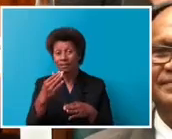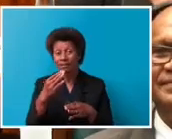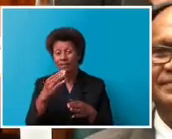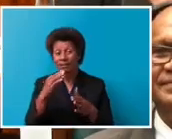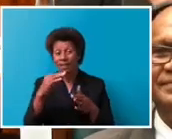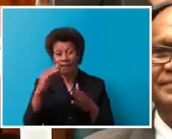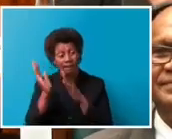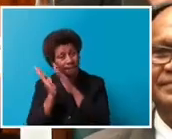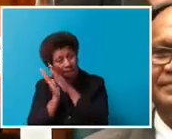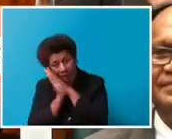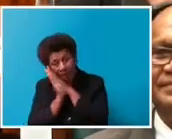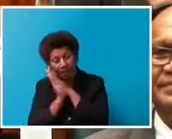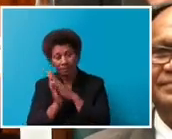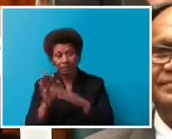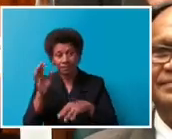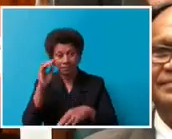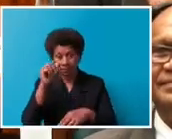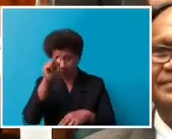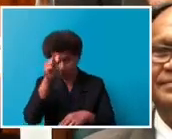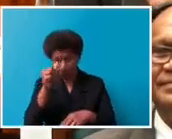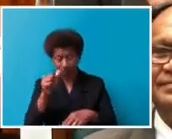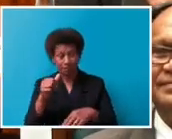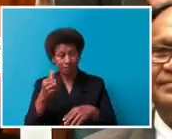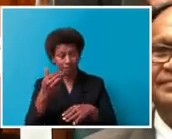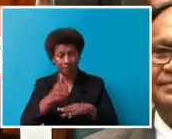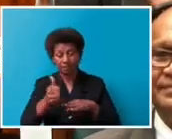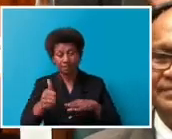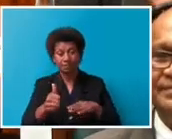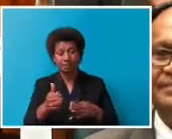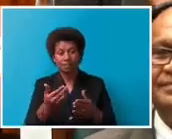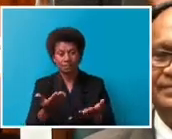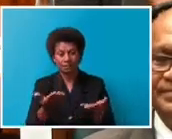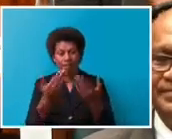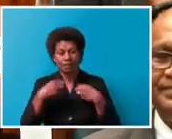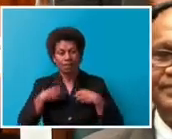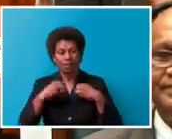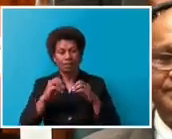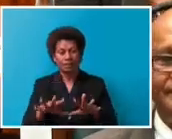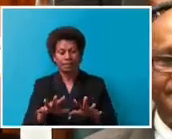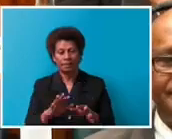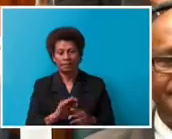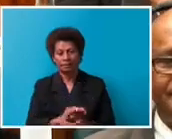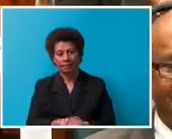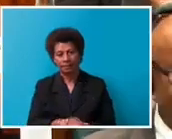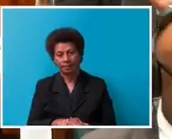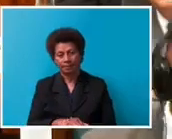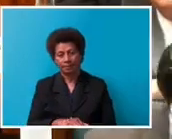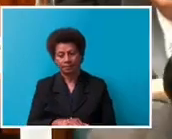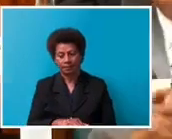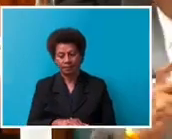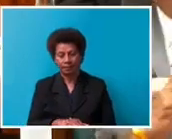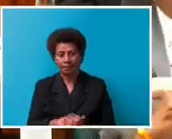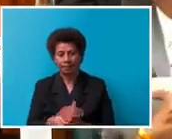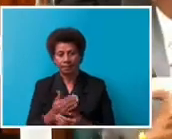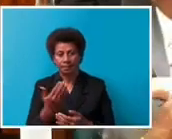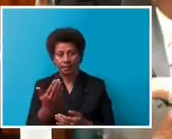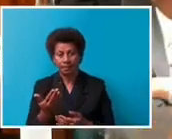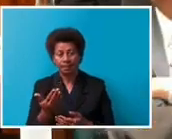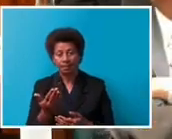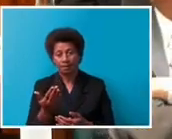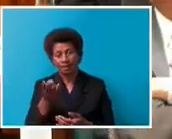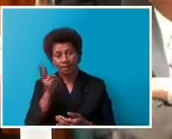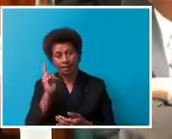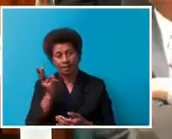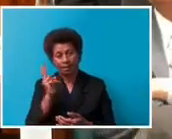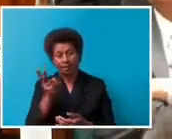Indian government is going to start soon, and that is expected to be completed. So, Mr. Speaker, in conclusion, I will again